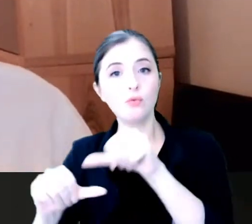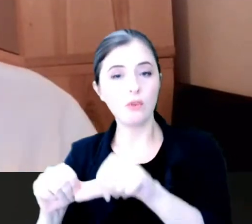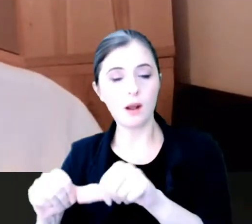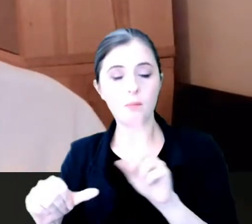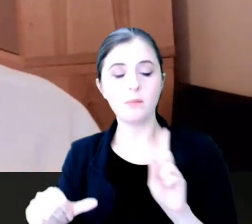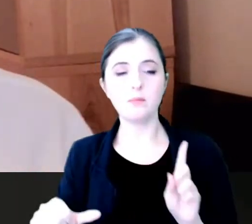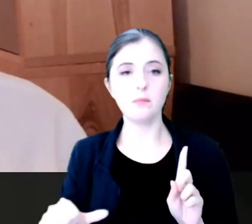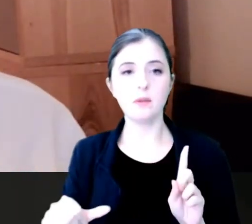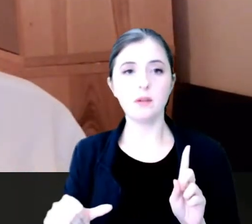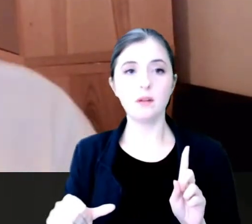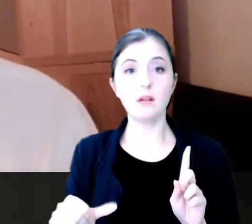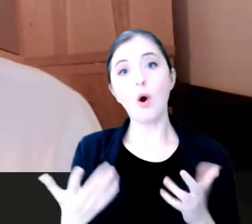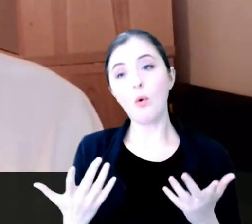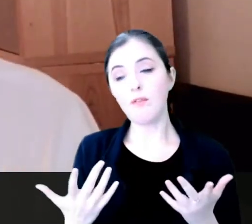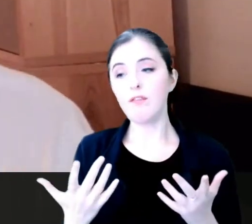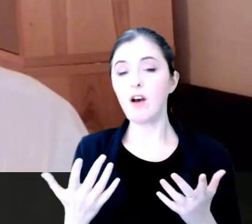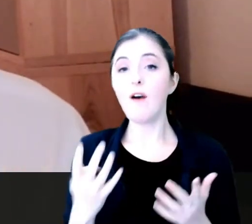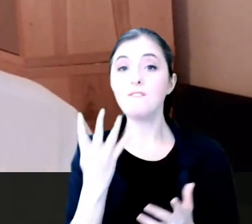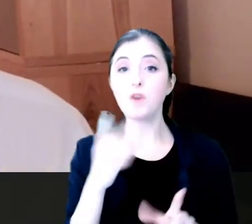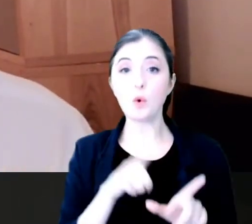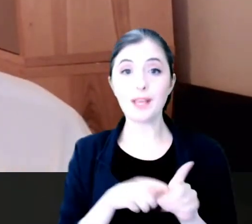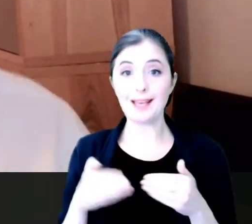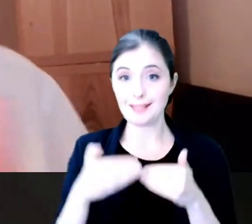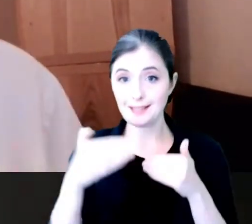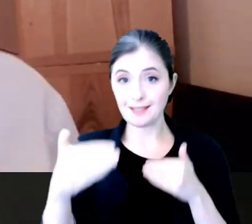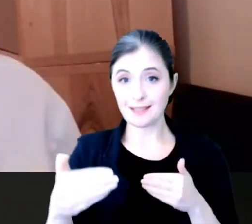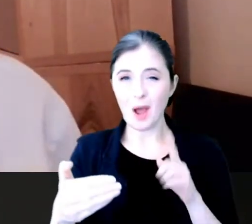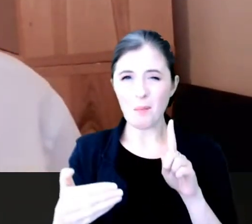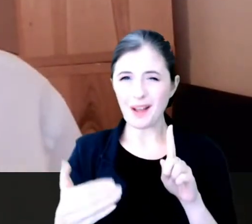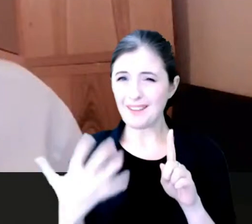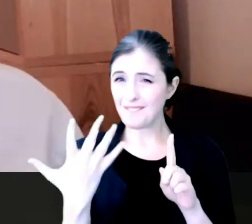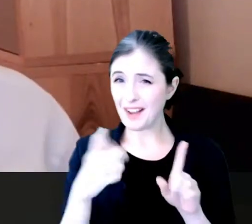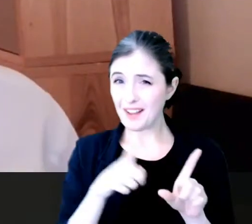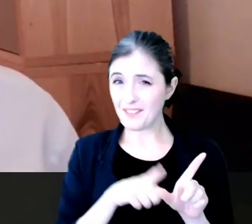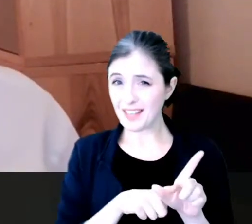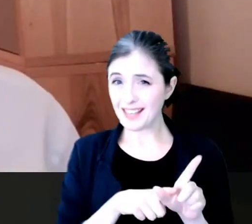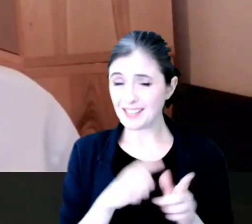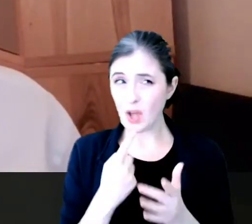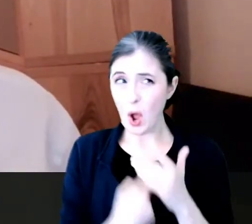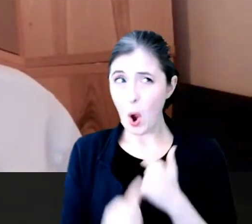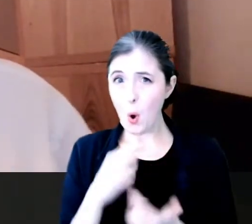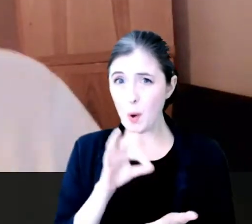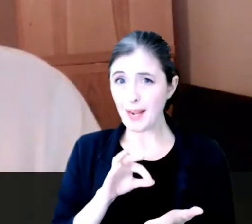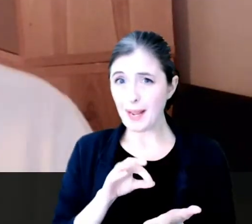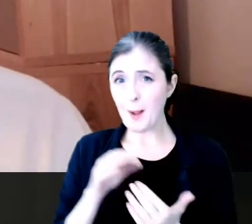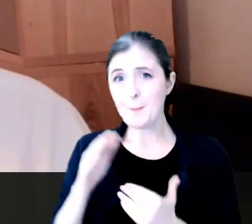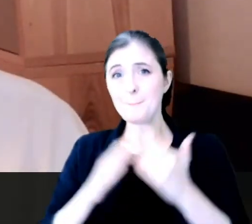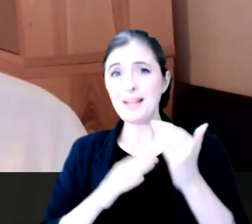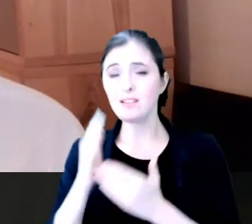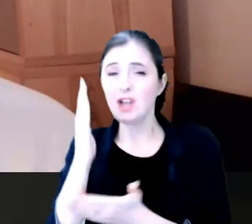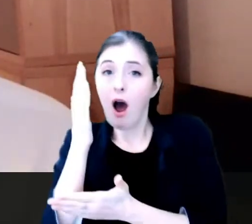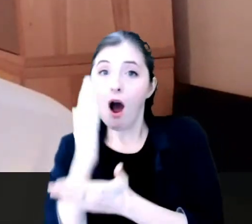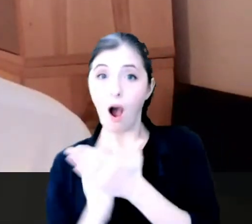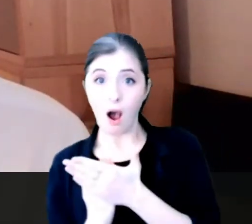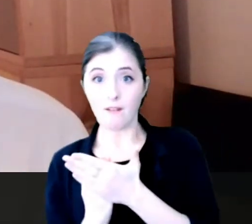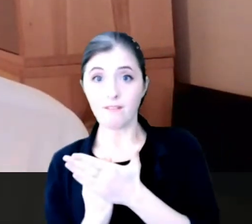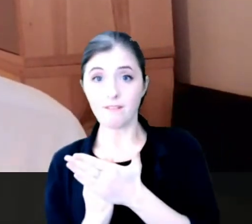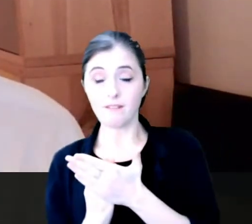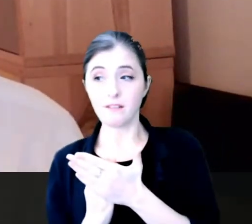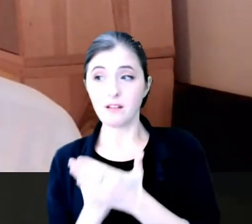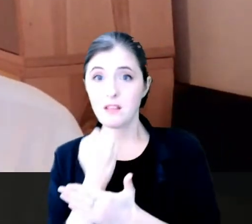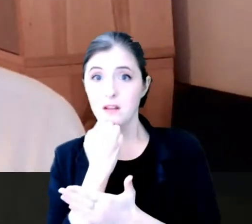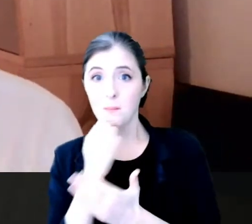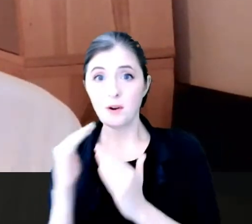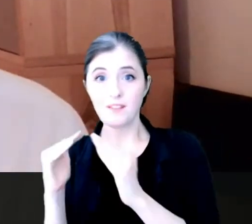Over a period of 4 years. Yet in 5 years, he's only built half the number. He's got about £500